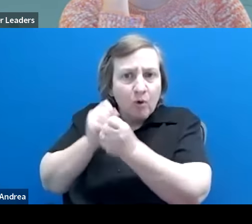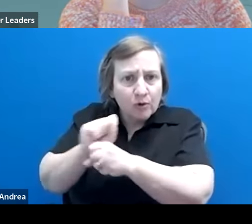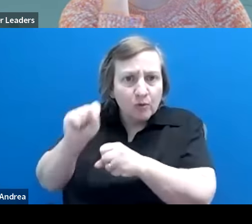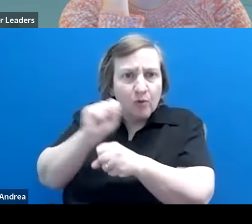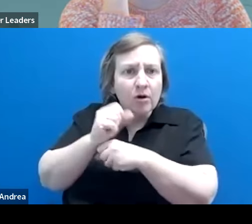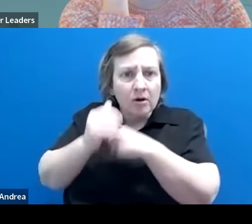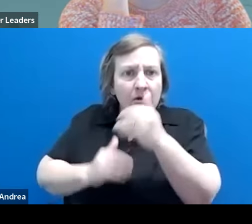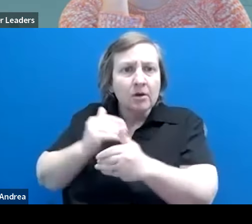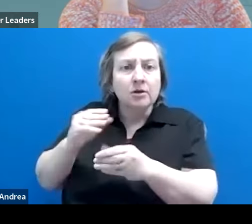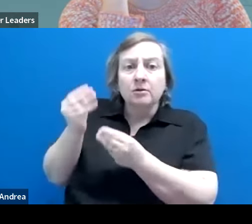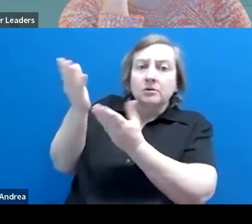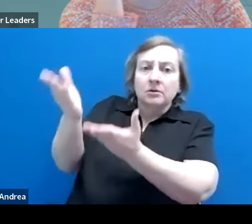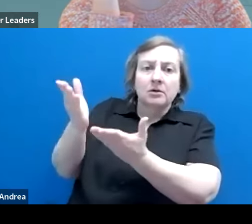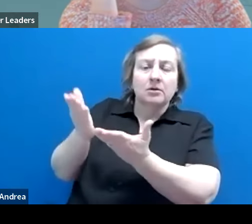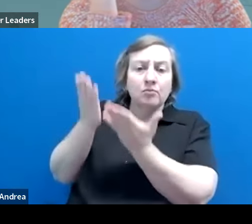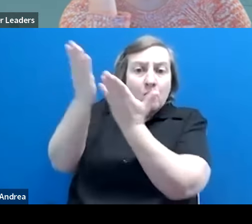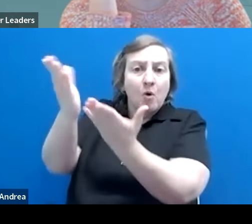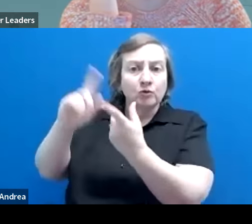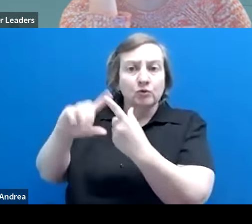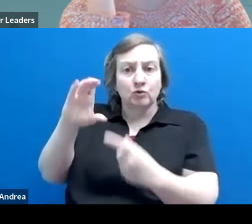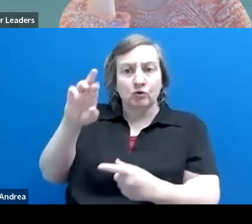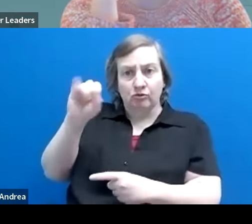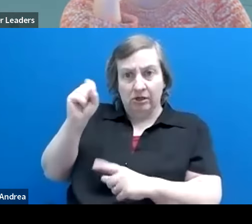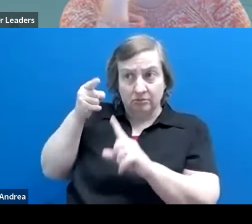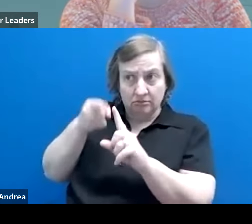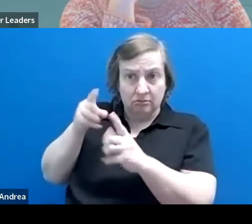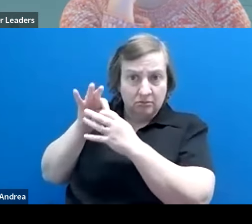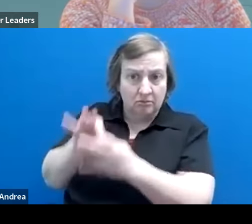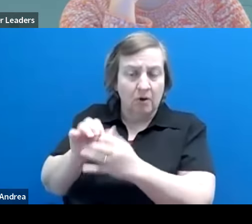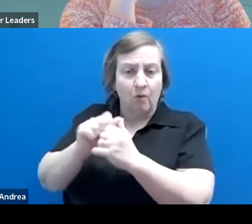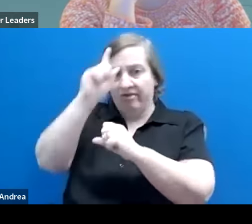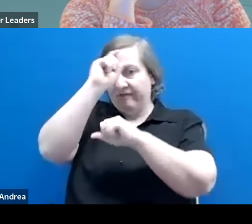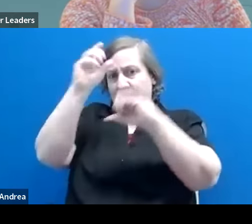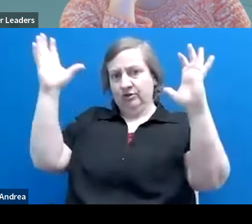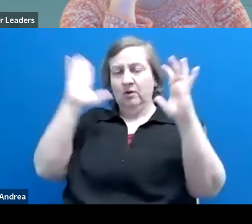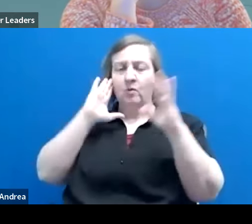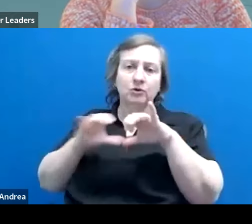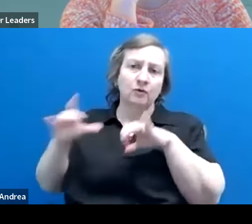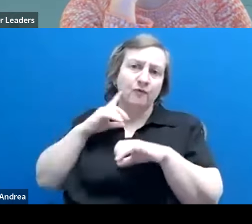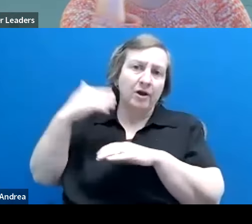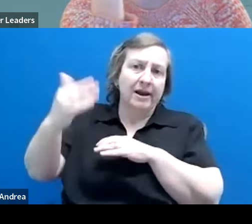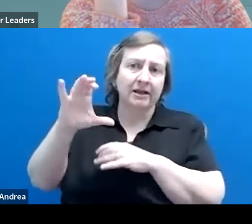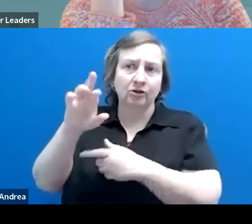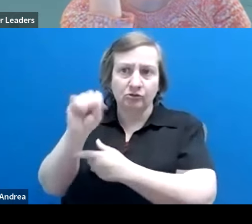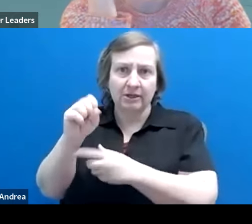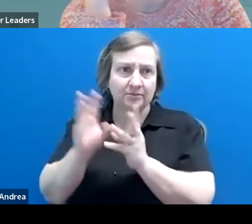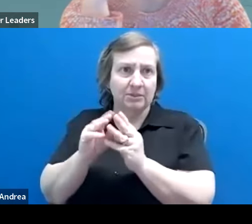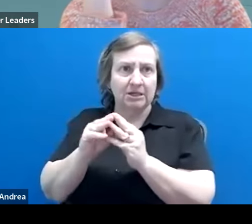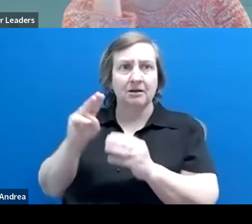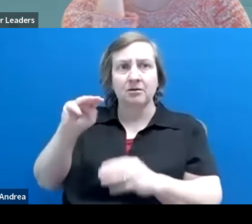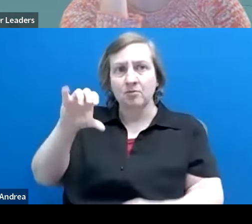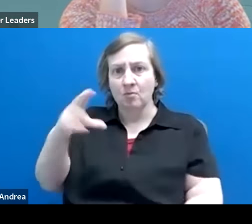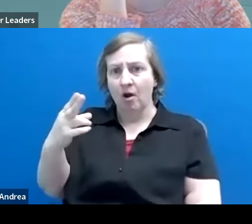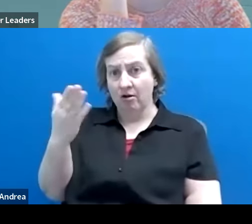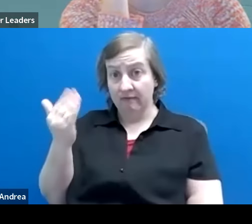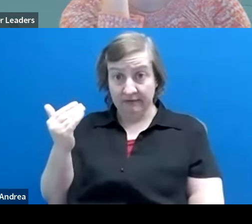a proposal to the CRIS around the vision. And we'll do that for the next CRIS meeting, which I believe is March 15th.